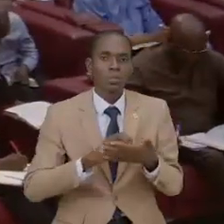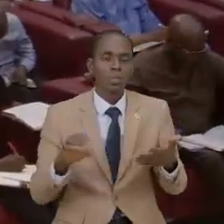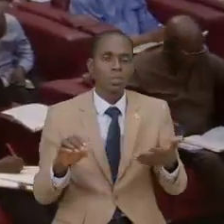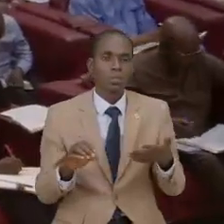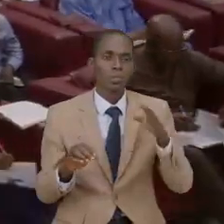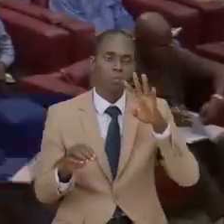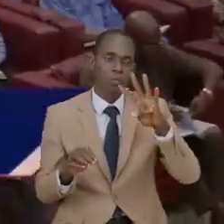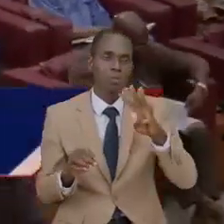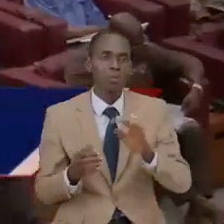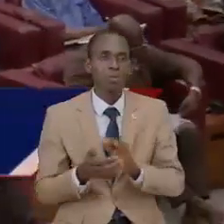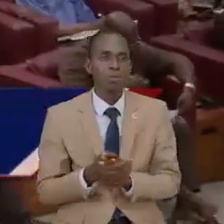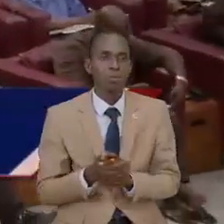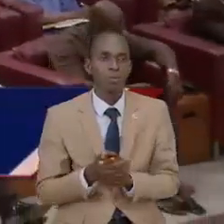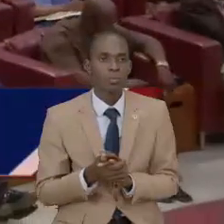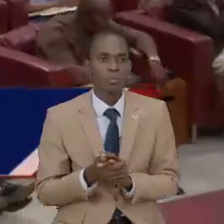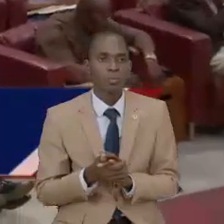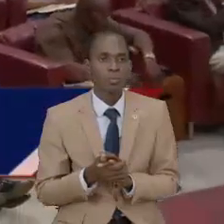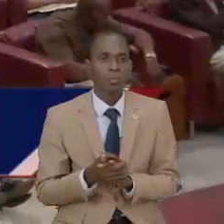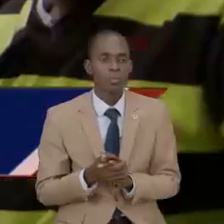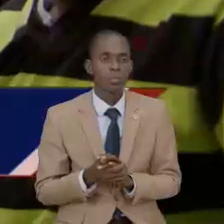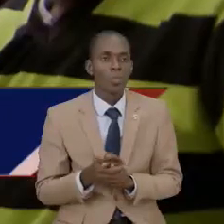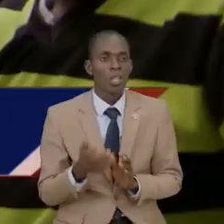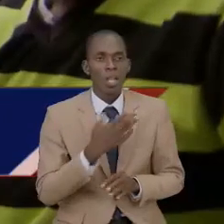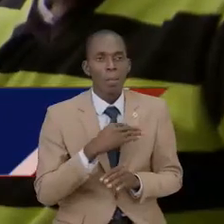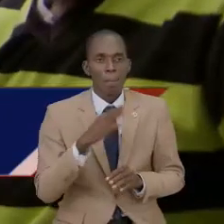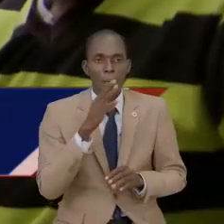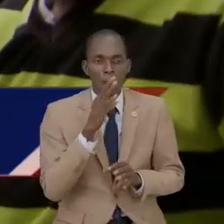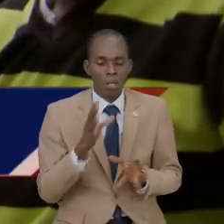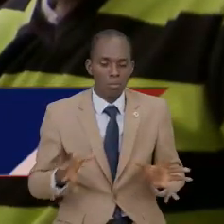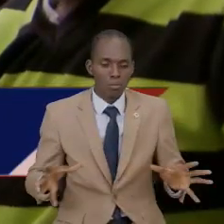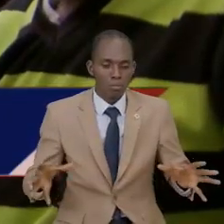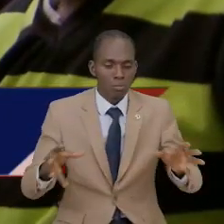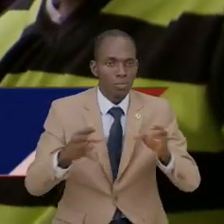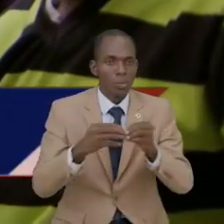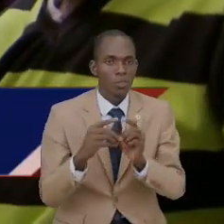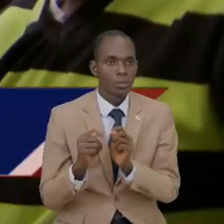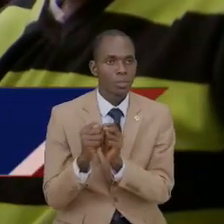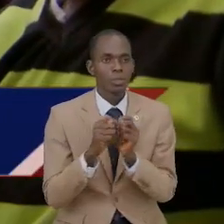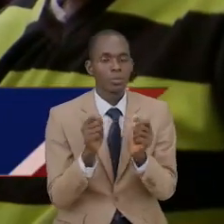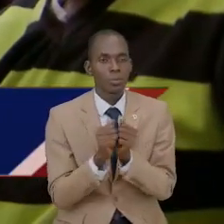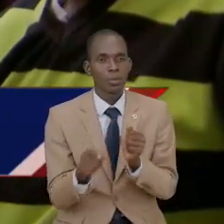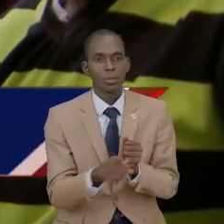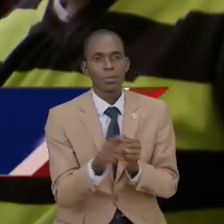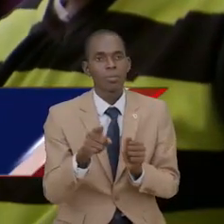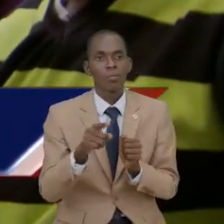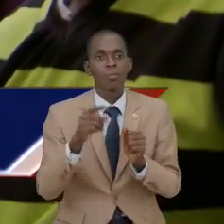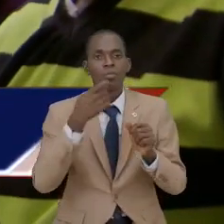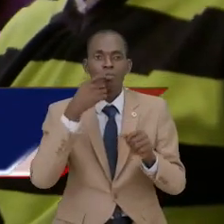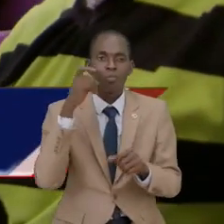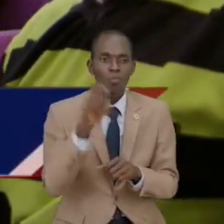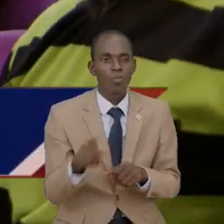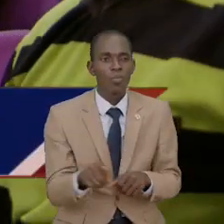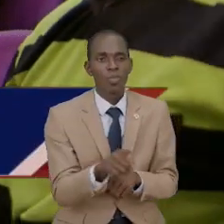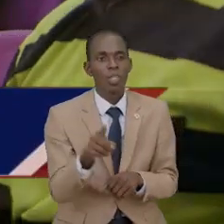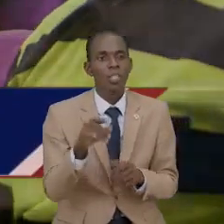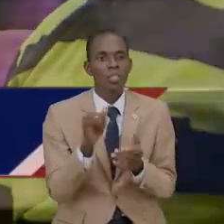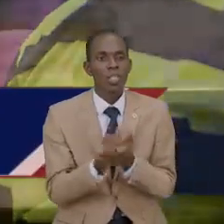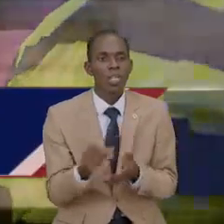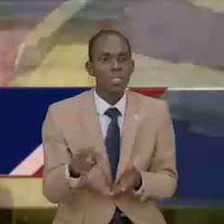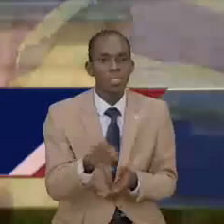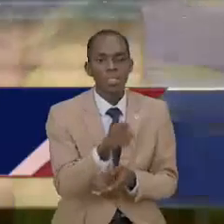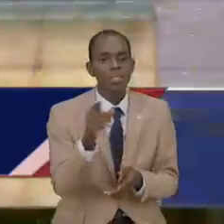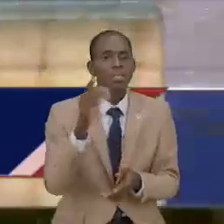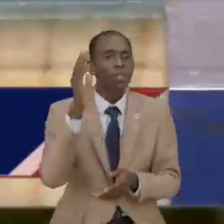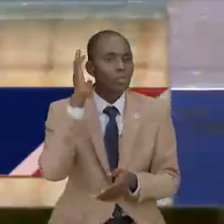verse 4. And being assembled together with them, he commanded them that